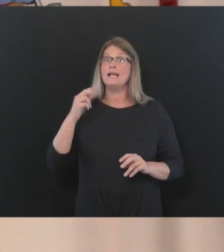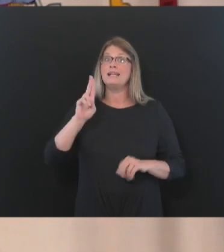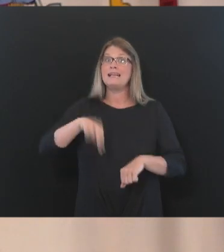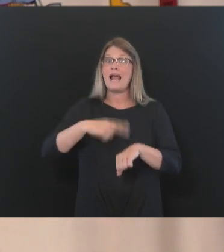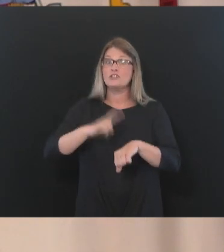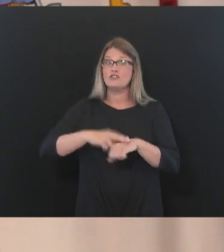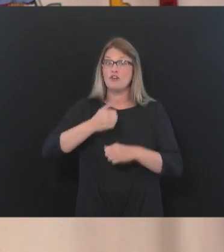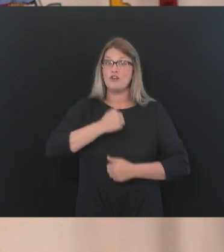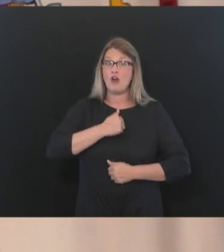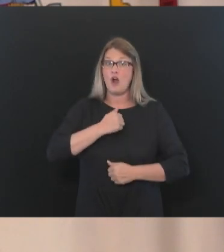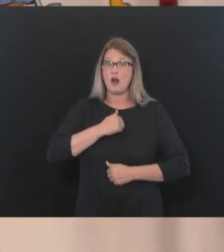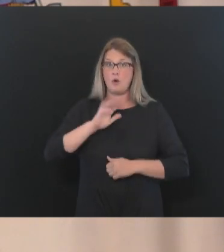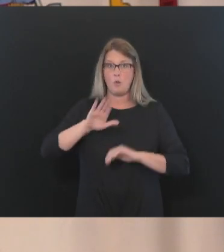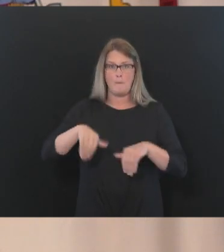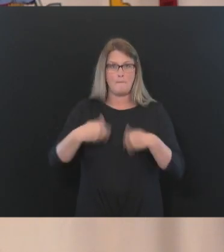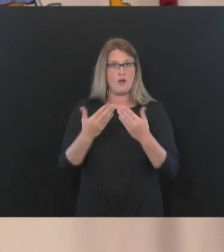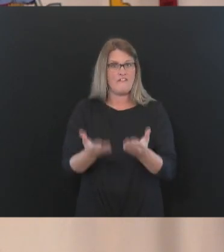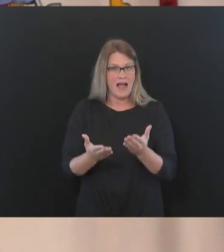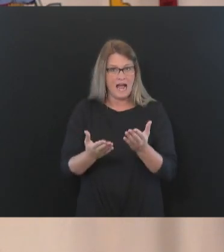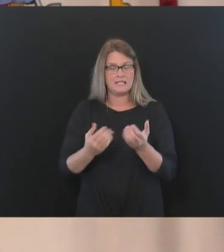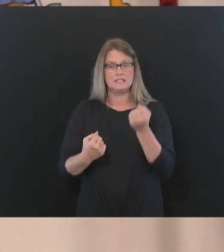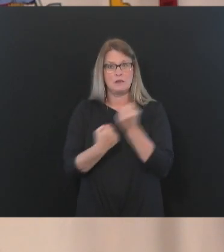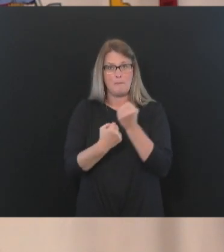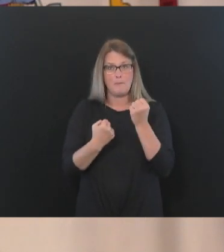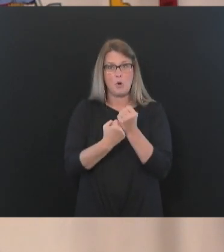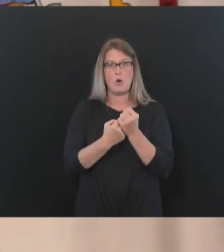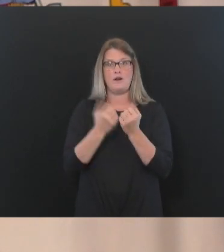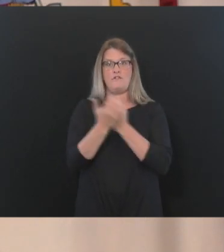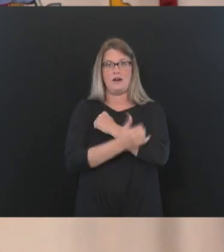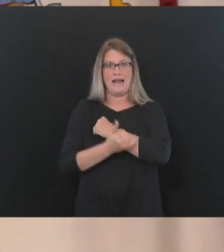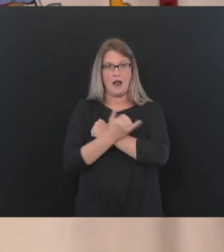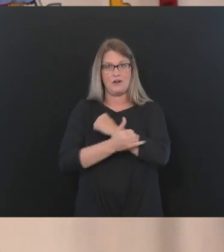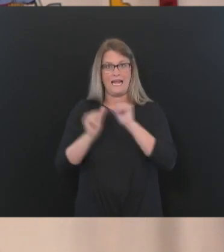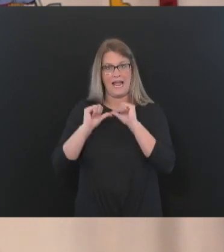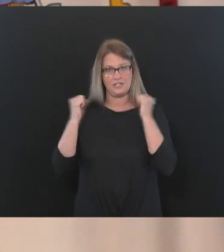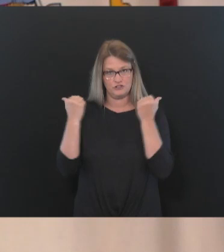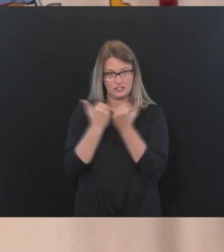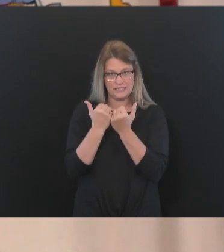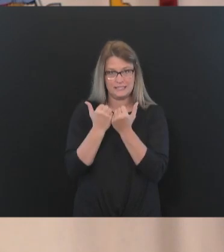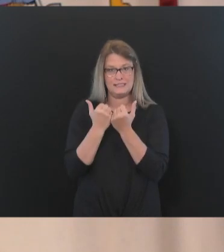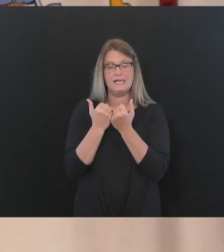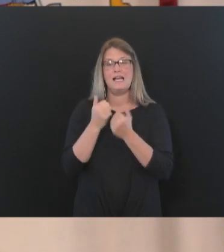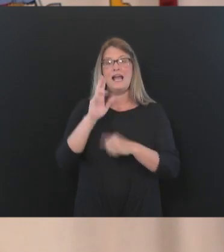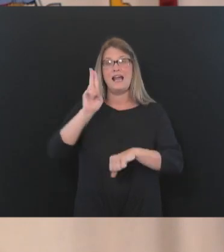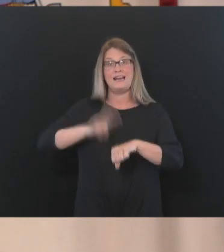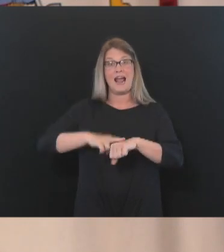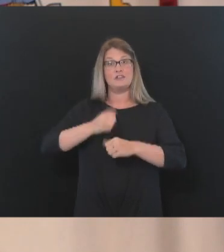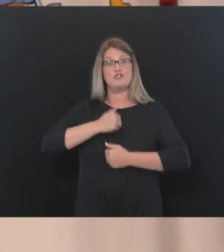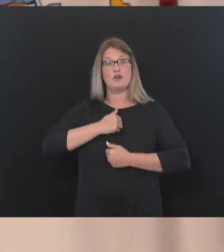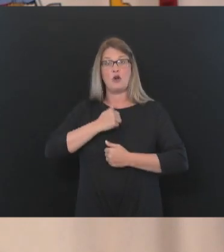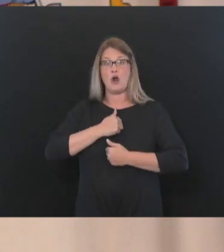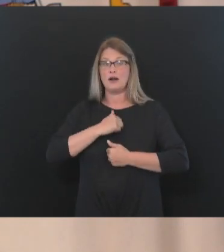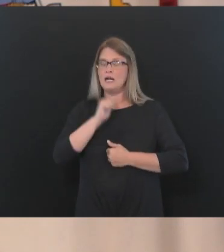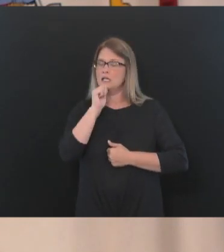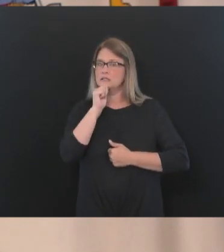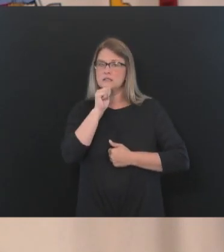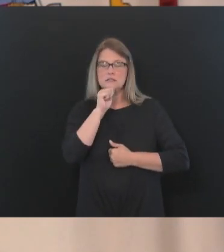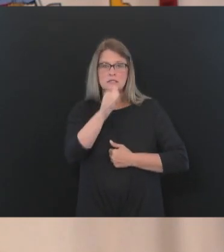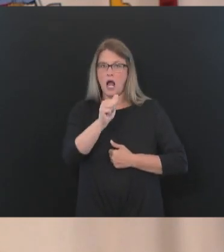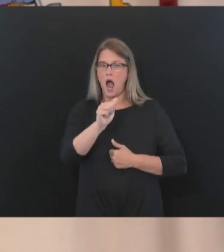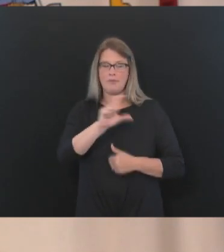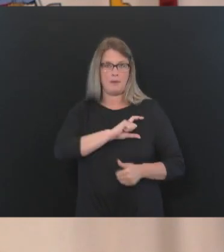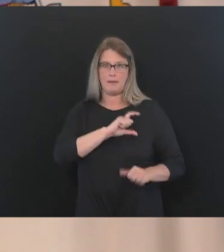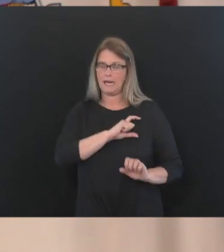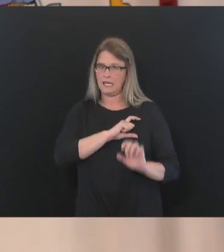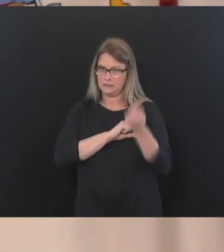provide logistical support and services to assist county agencies. The National Guard is not to do law